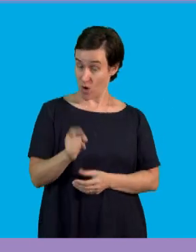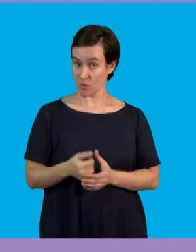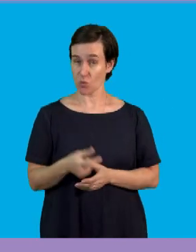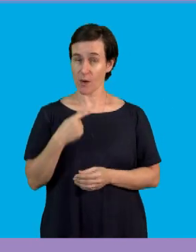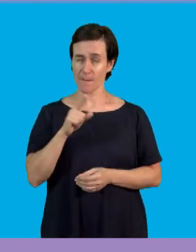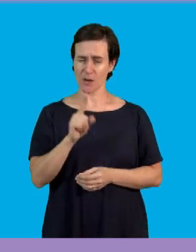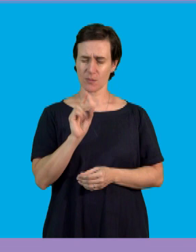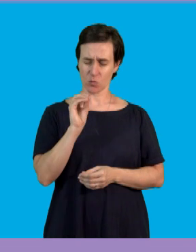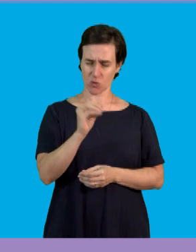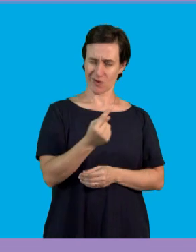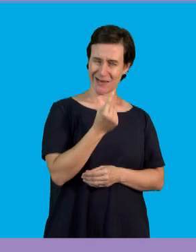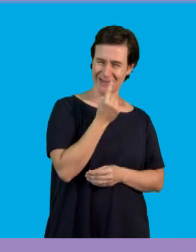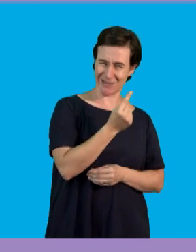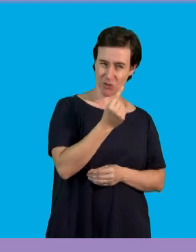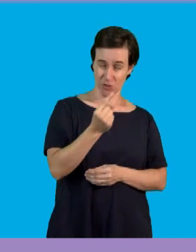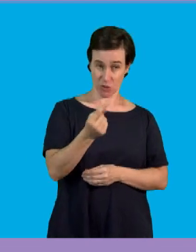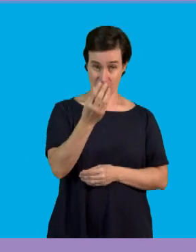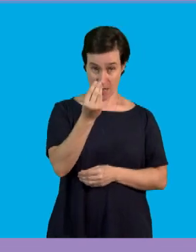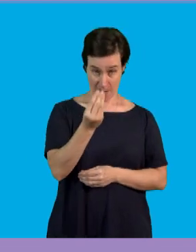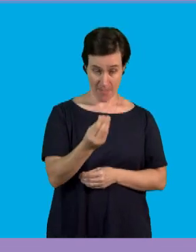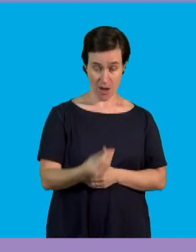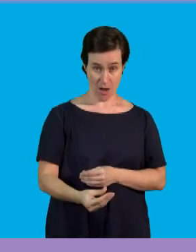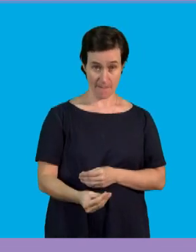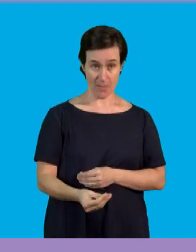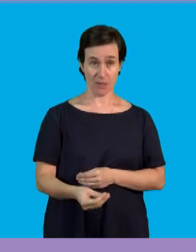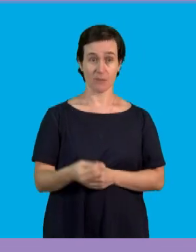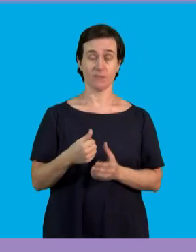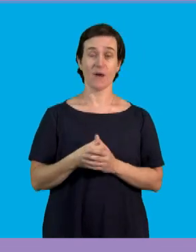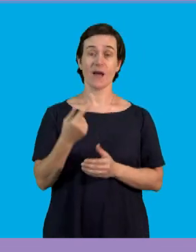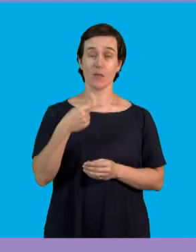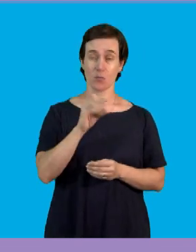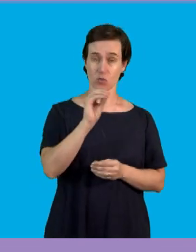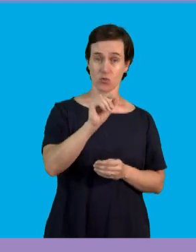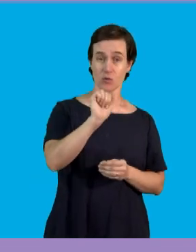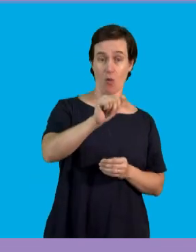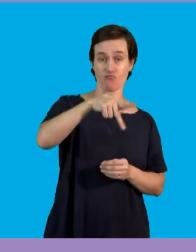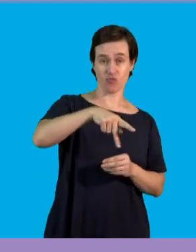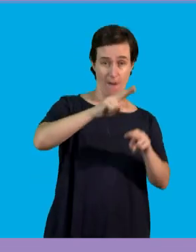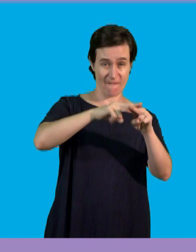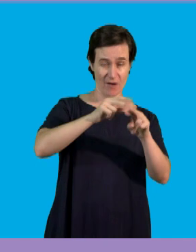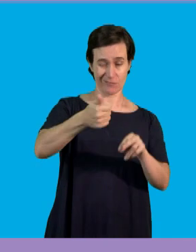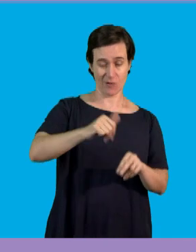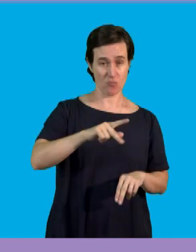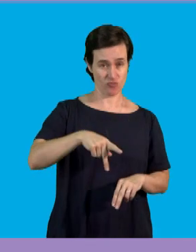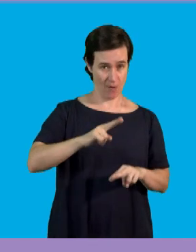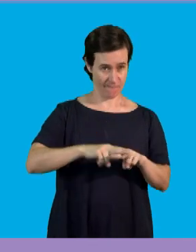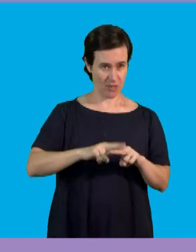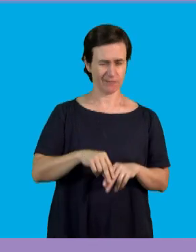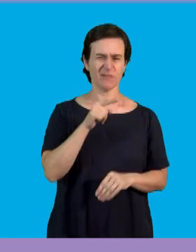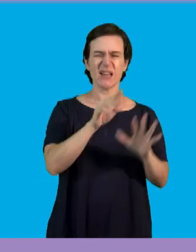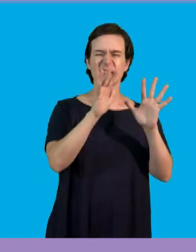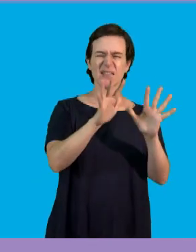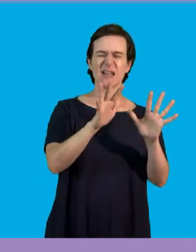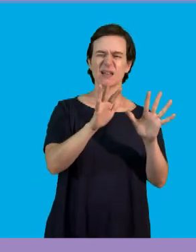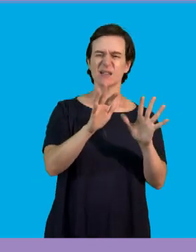by writing each of these numbers as its prime factors. So we already know how to do that. When we're looking